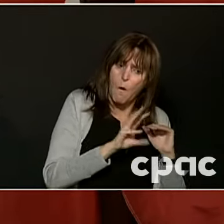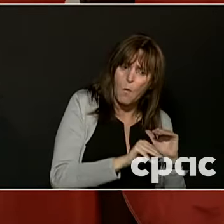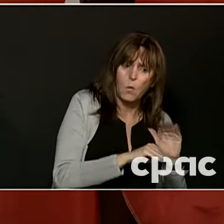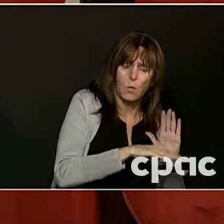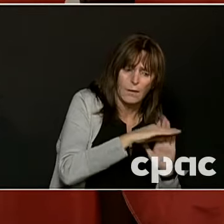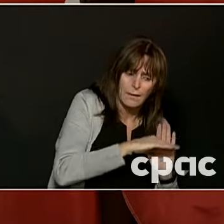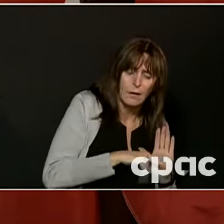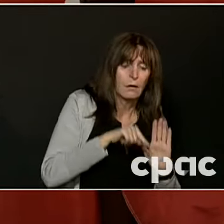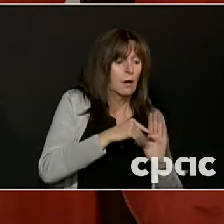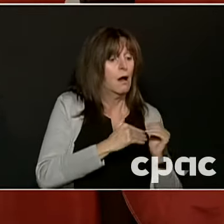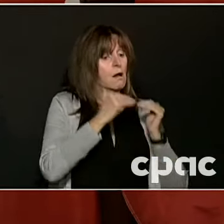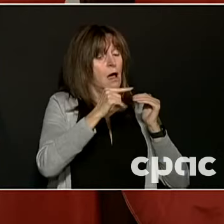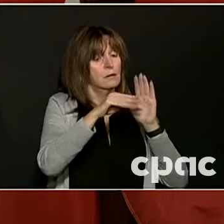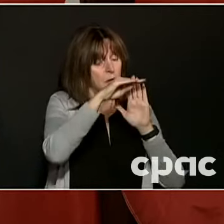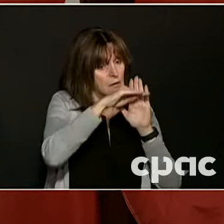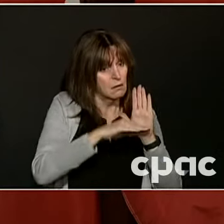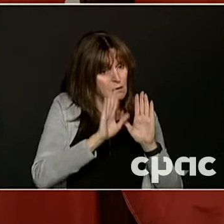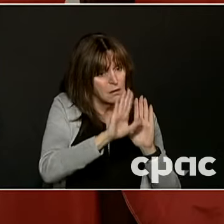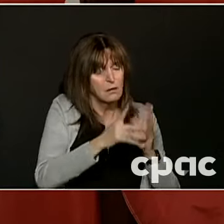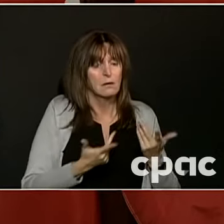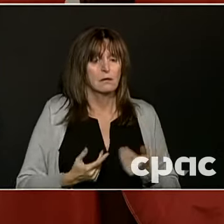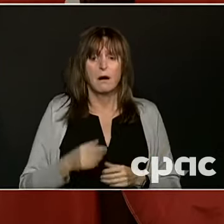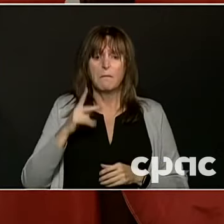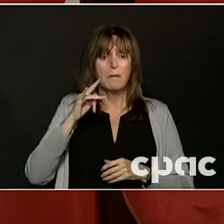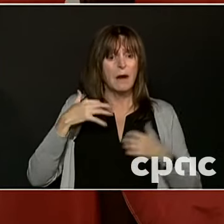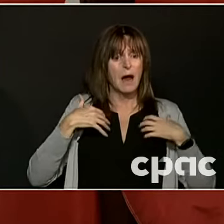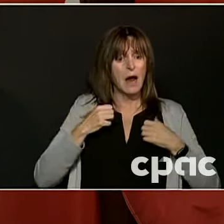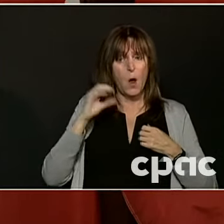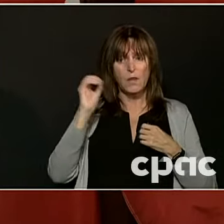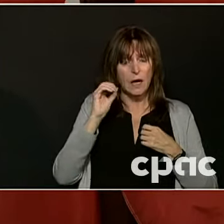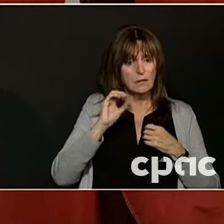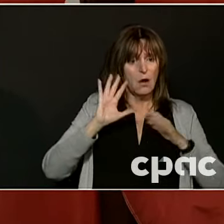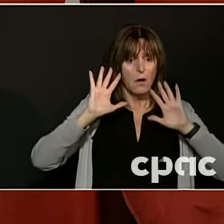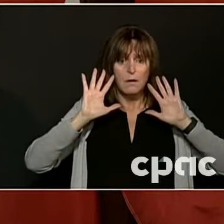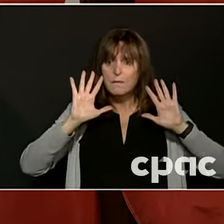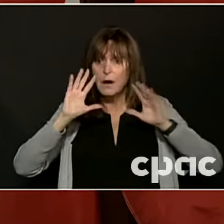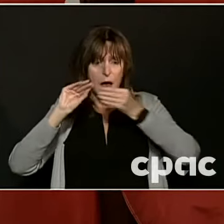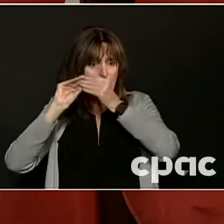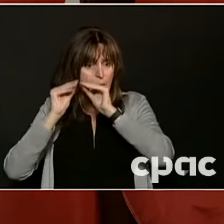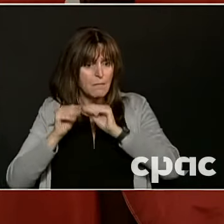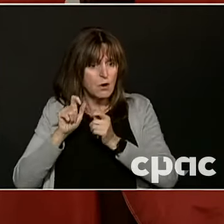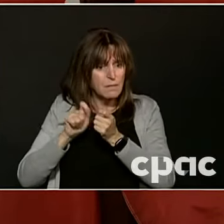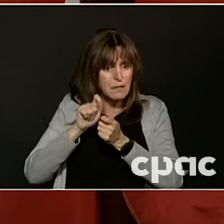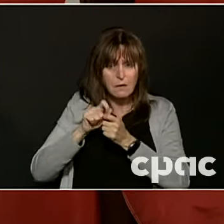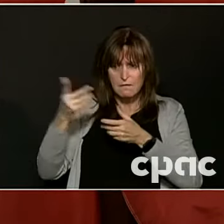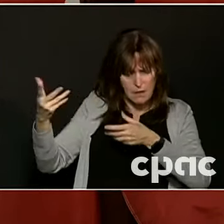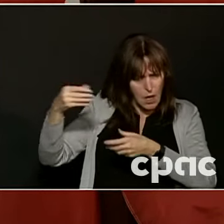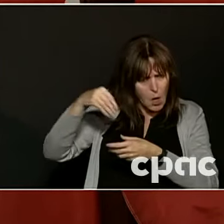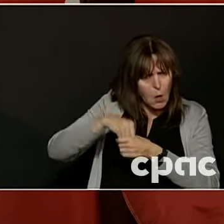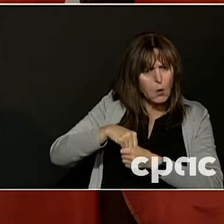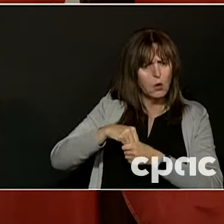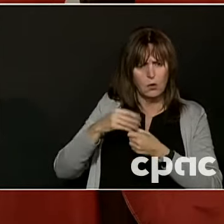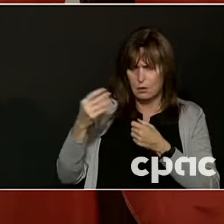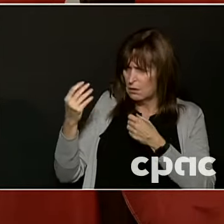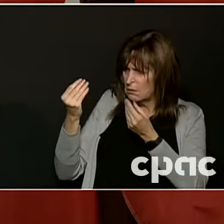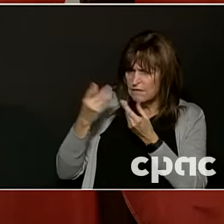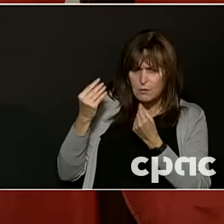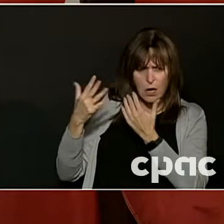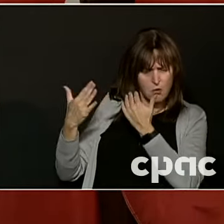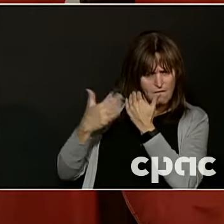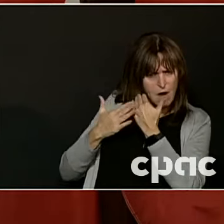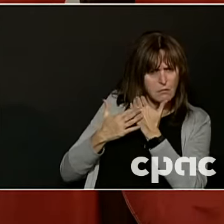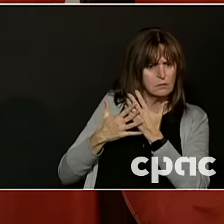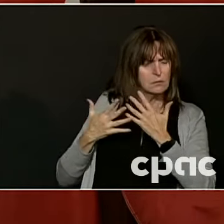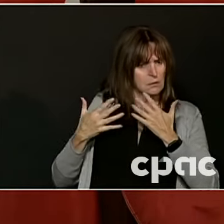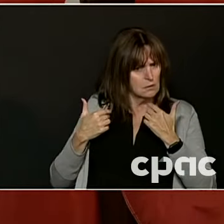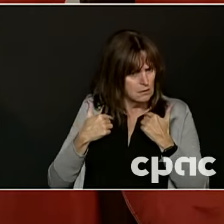that the actual numbers and metrics were ones that they had their input on, and we had those numbers put out. But I think